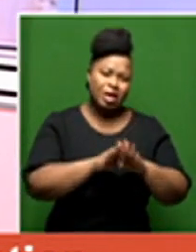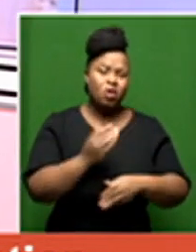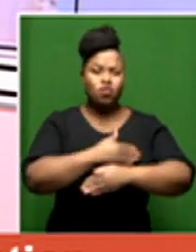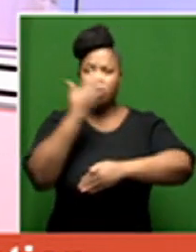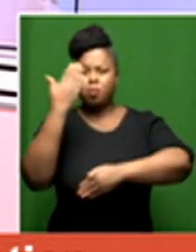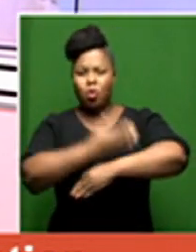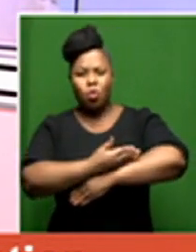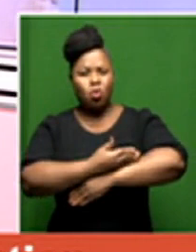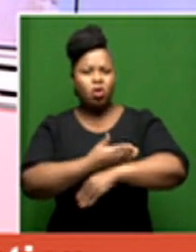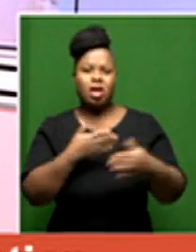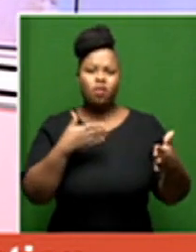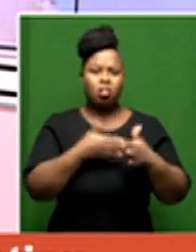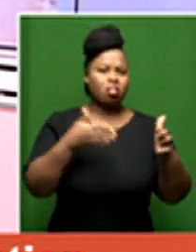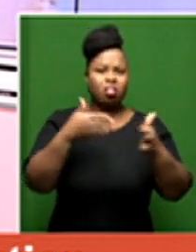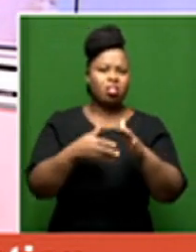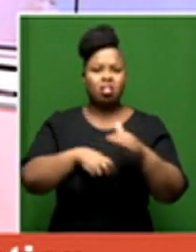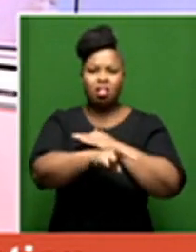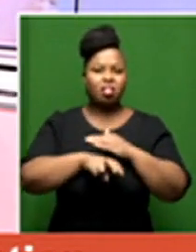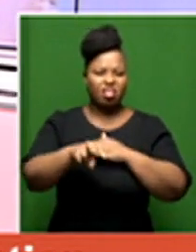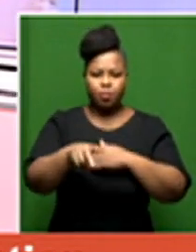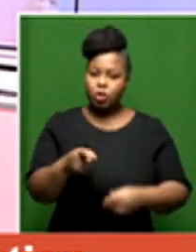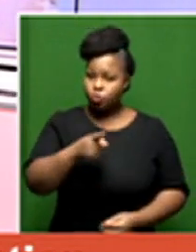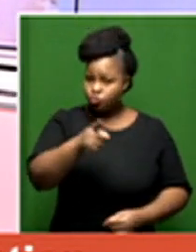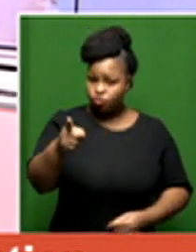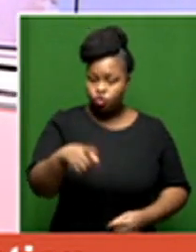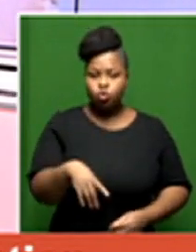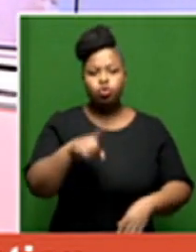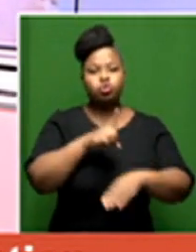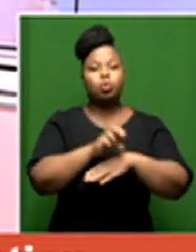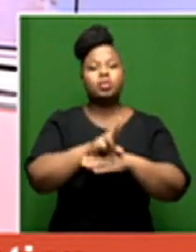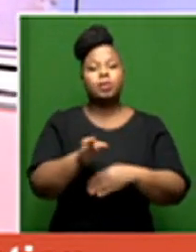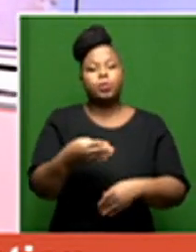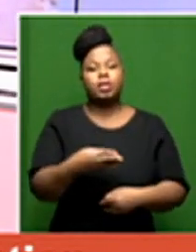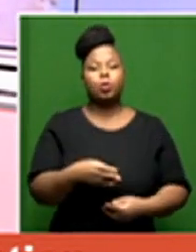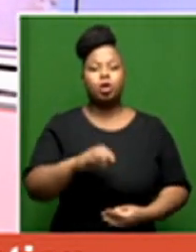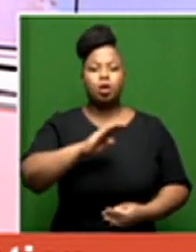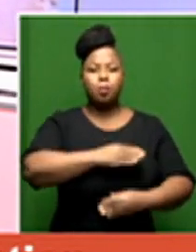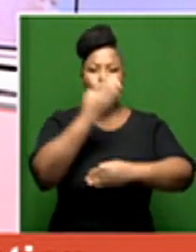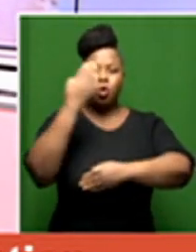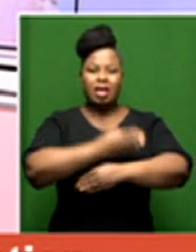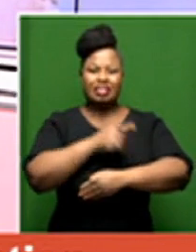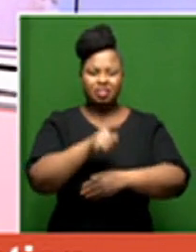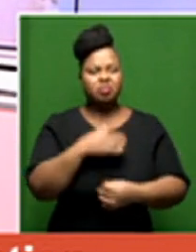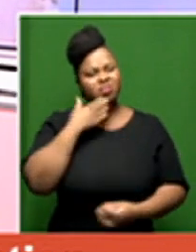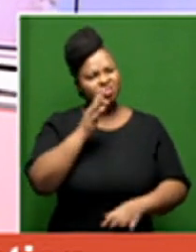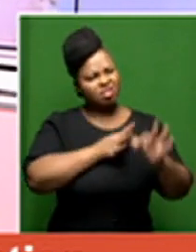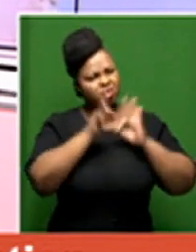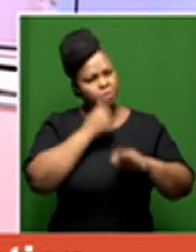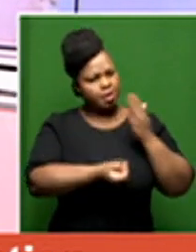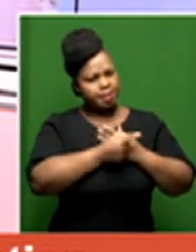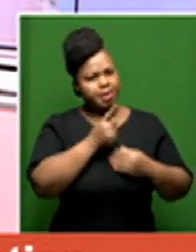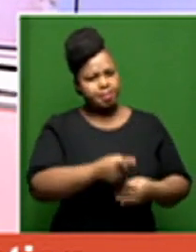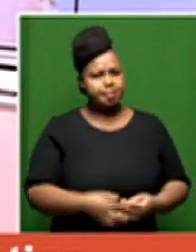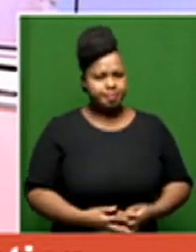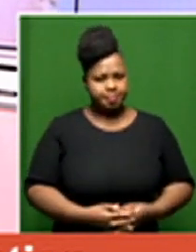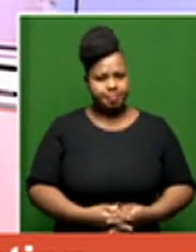border closures. As Doctors Without Borders, just give us a brief picture of what has been happening on the